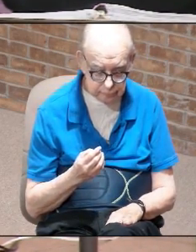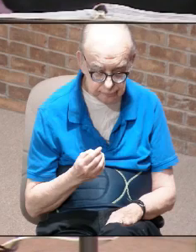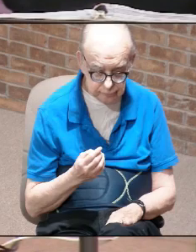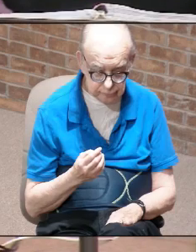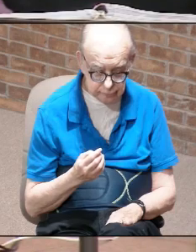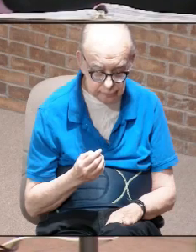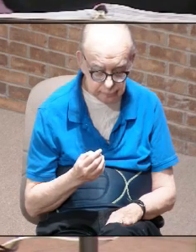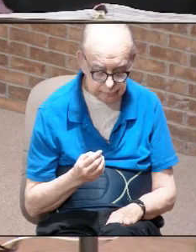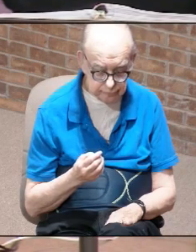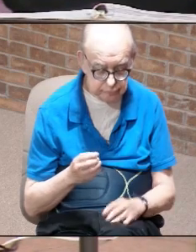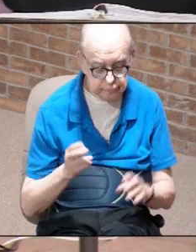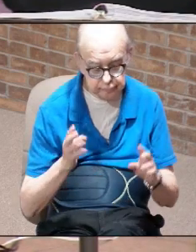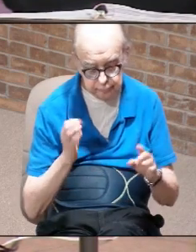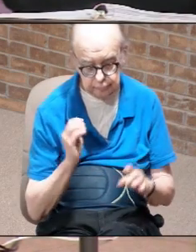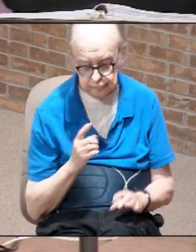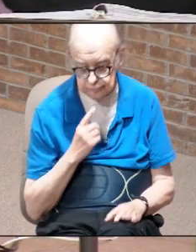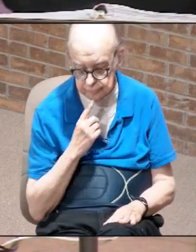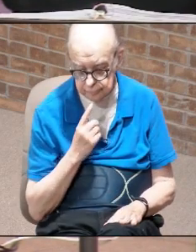He says,